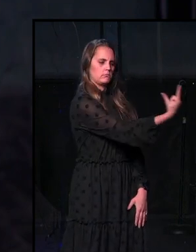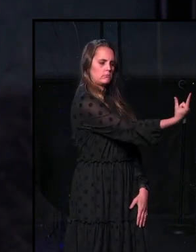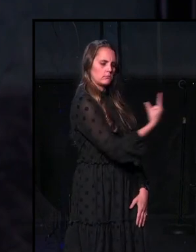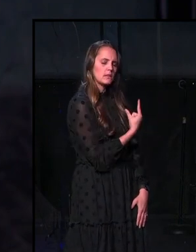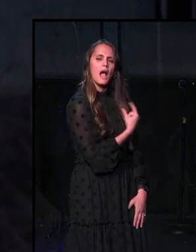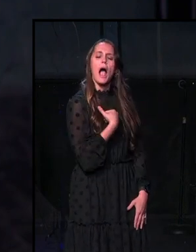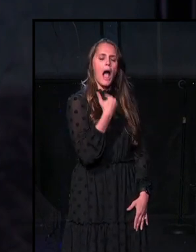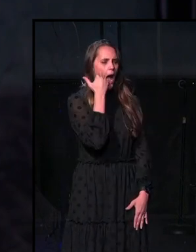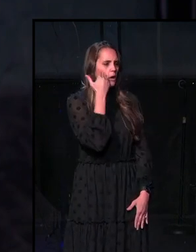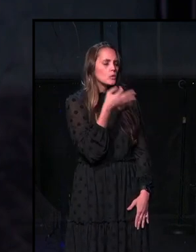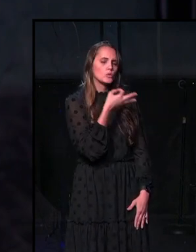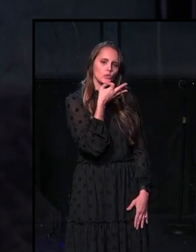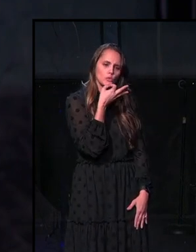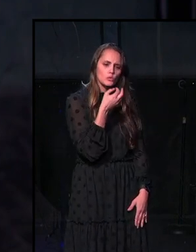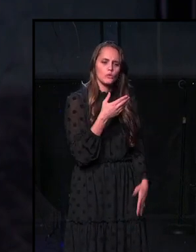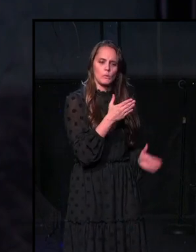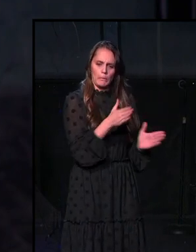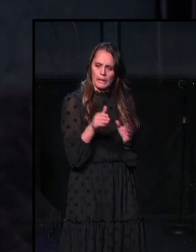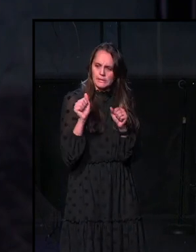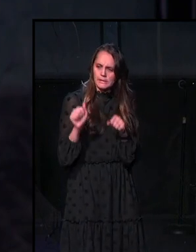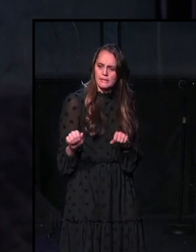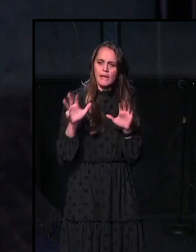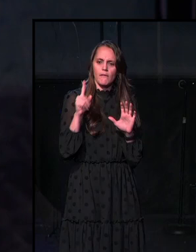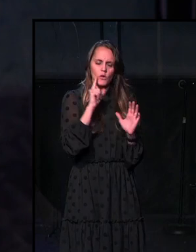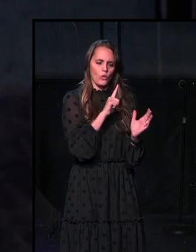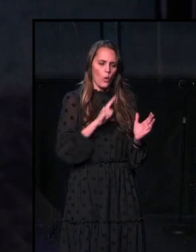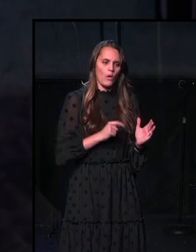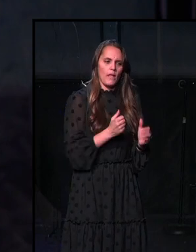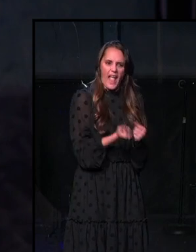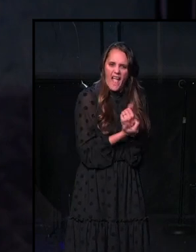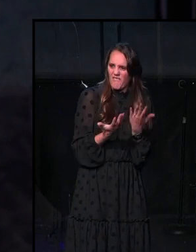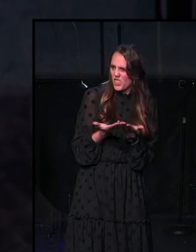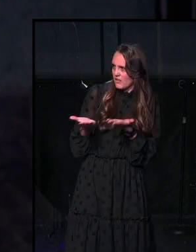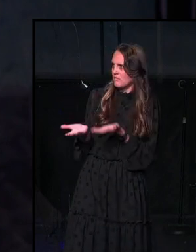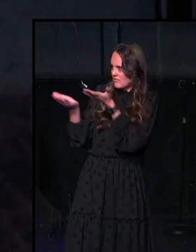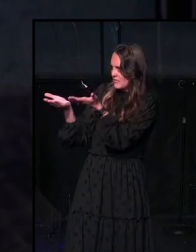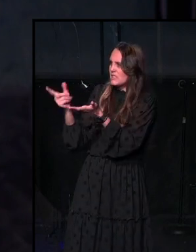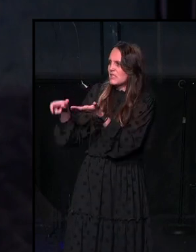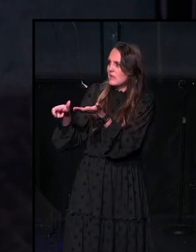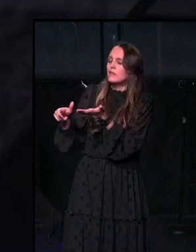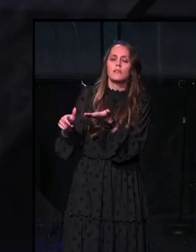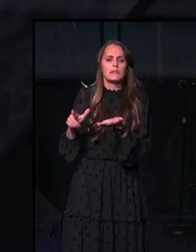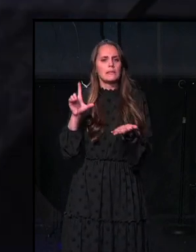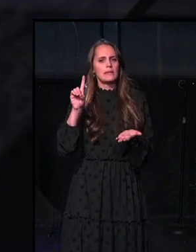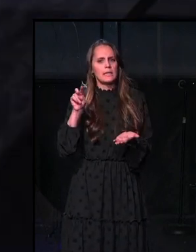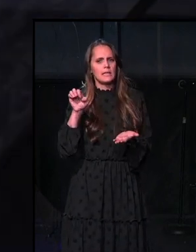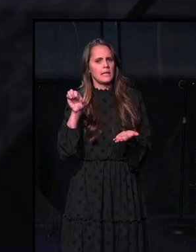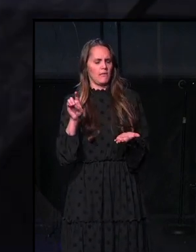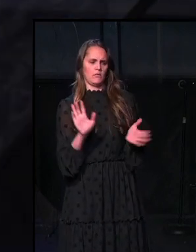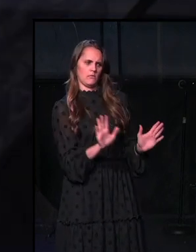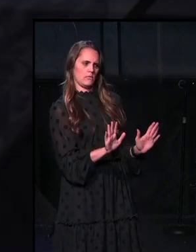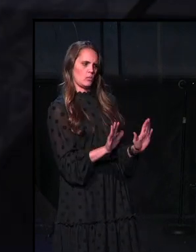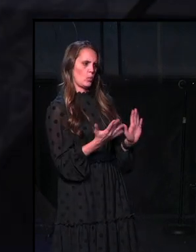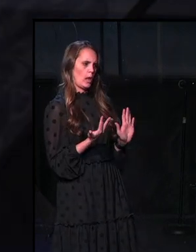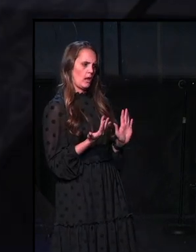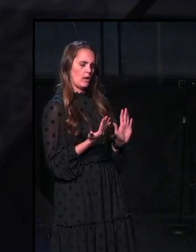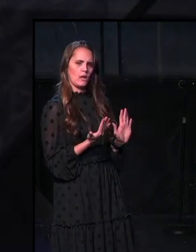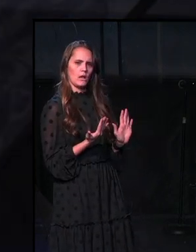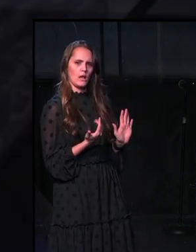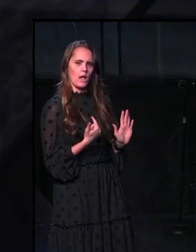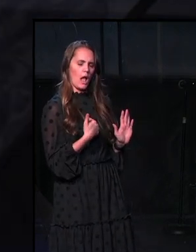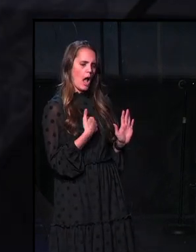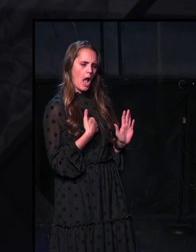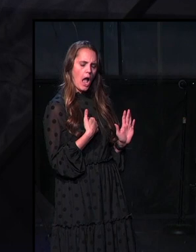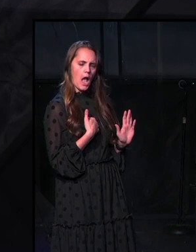make a sacrifice to the Lord on the altar. Here's everything you need." And David was like, "Wait a minute. I